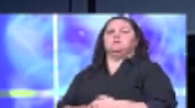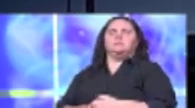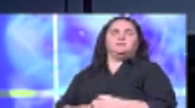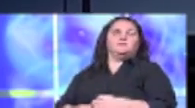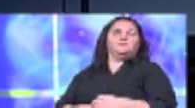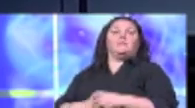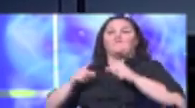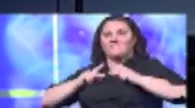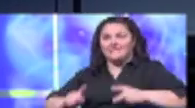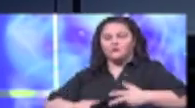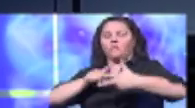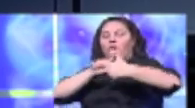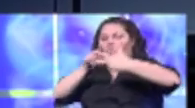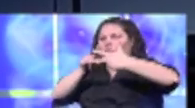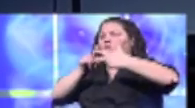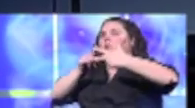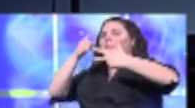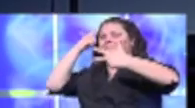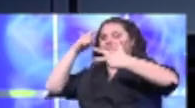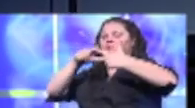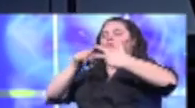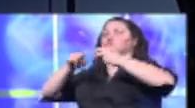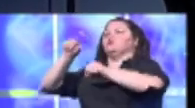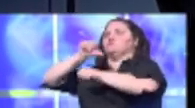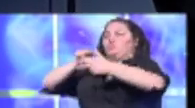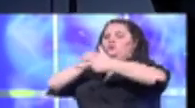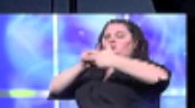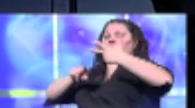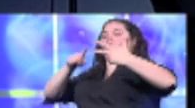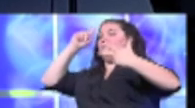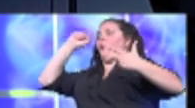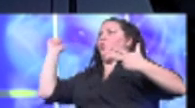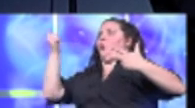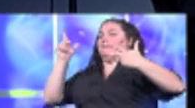The physical, mental, and social well-being of our people.